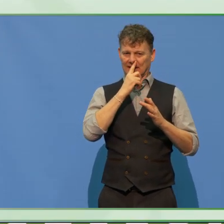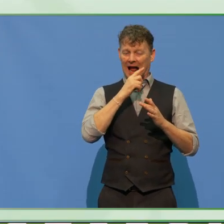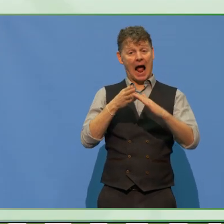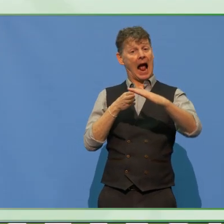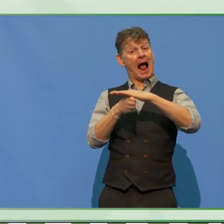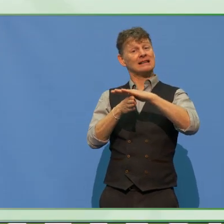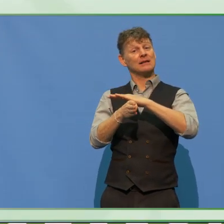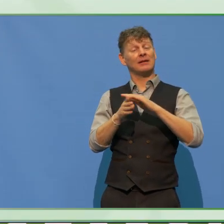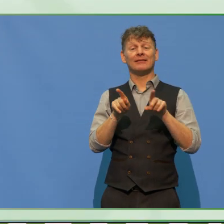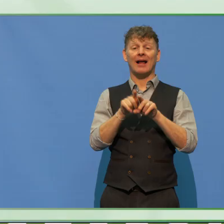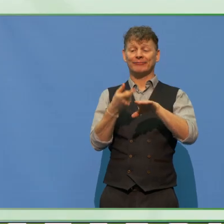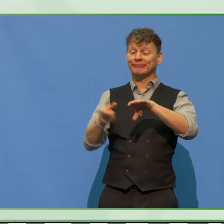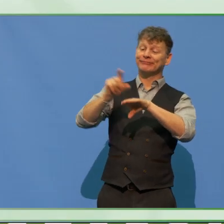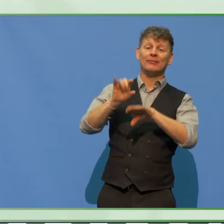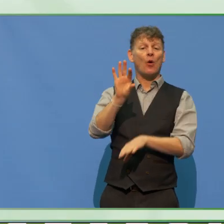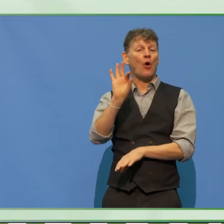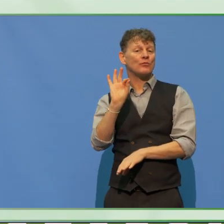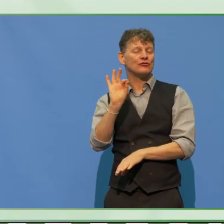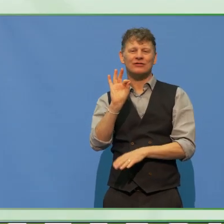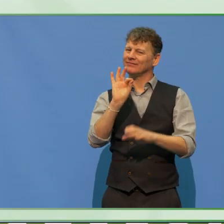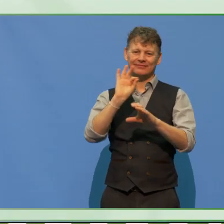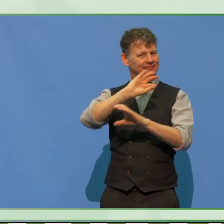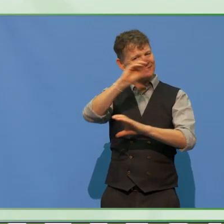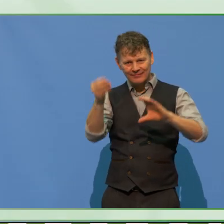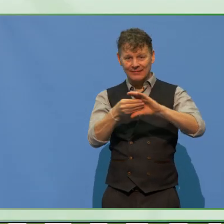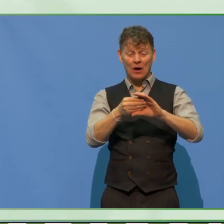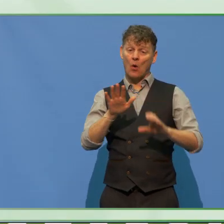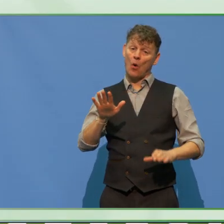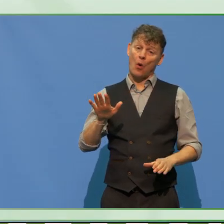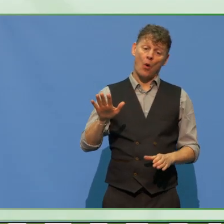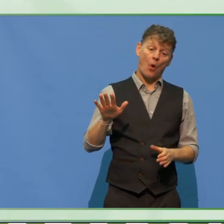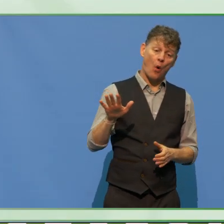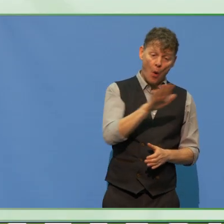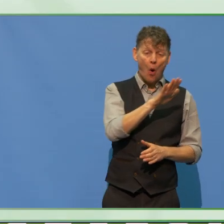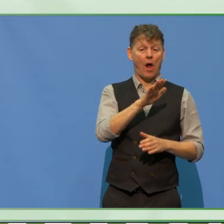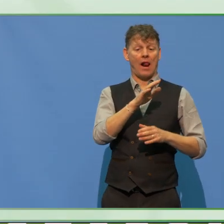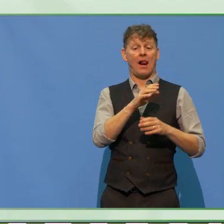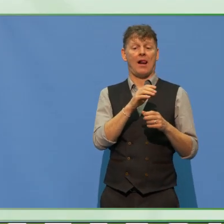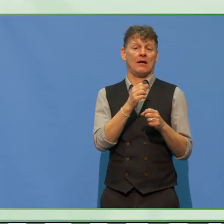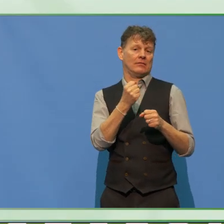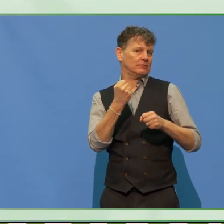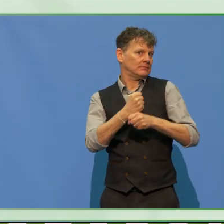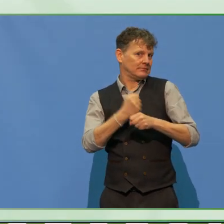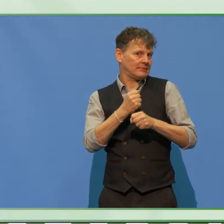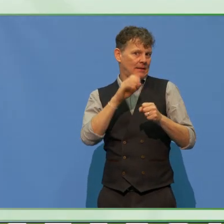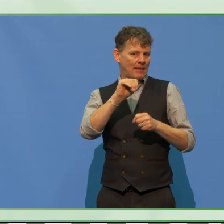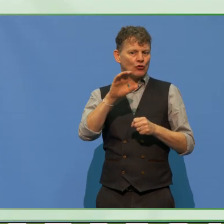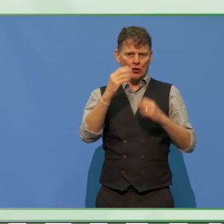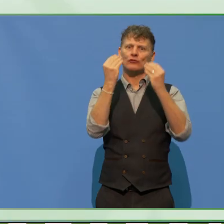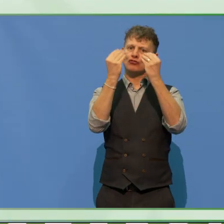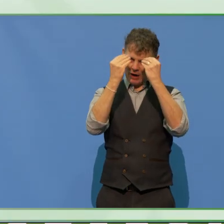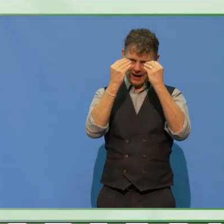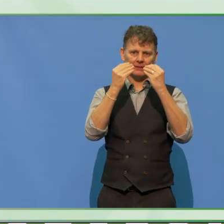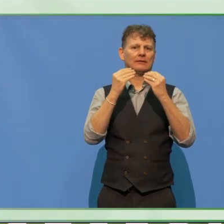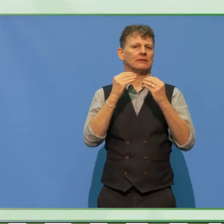Accessibility is not optional. Every single employee at Microsoft is trained on accessibility. And so I